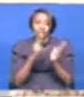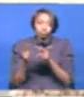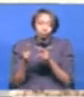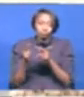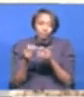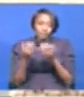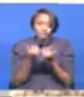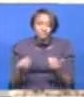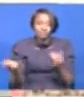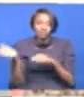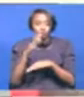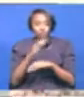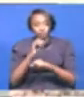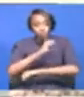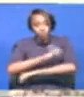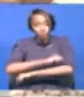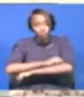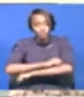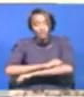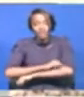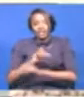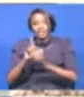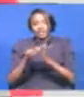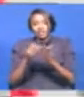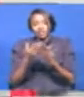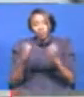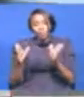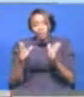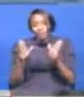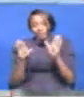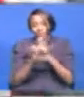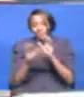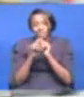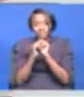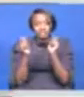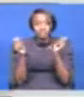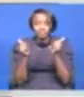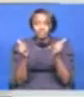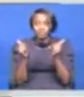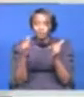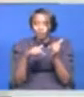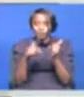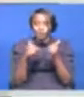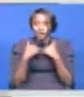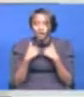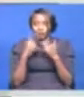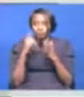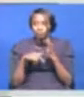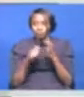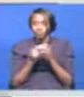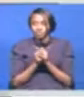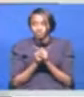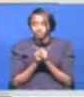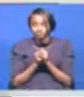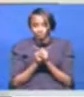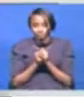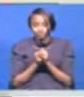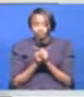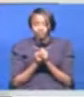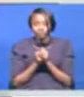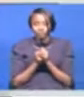shule, lesson zetu zifunguliwe na shughuli zote ziende sawa. Sisi tunachoomba cha kwanza ni uchaguzi wa amani,